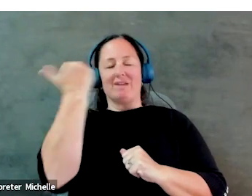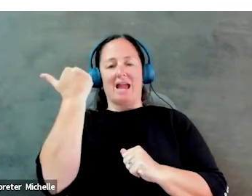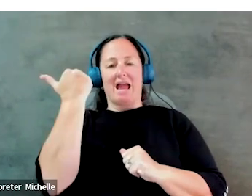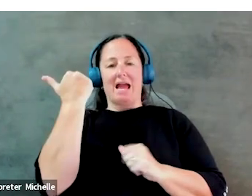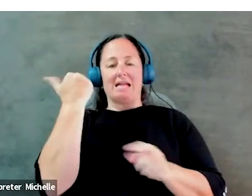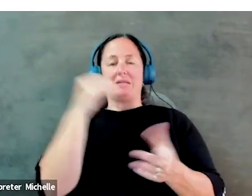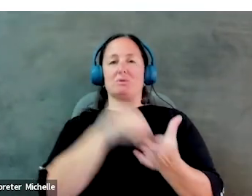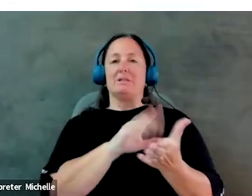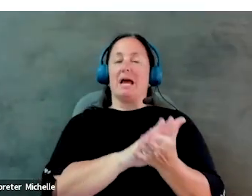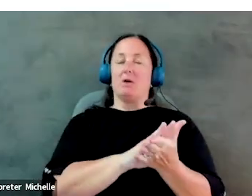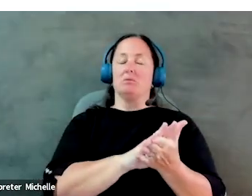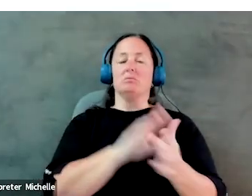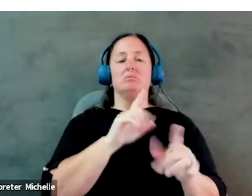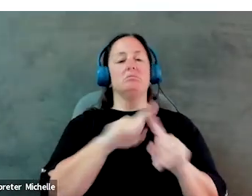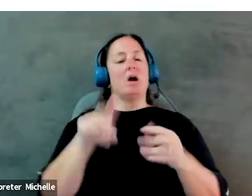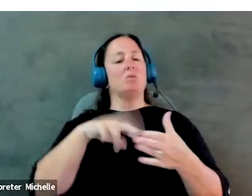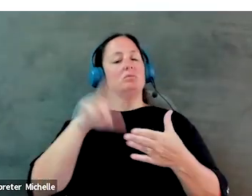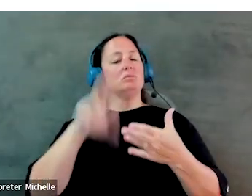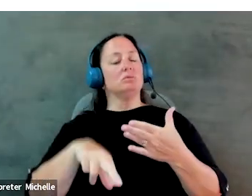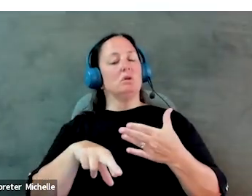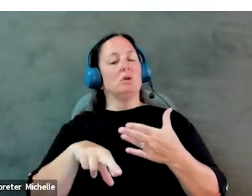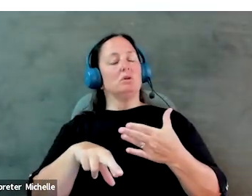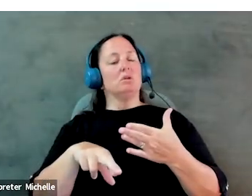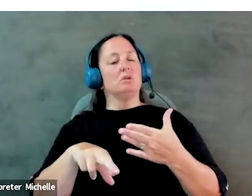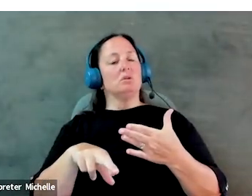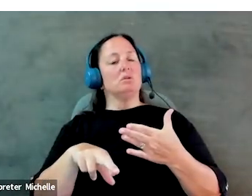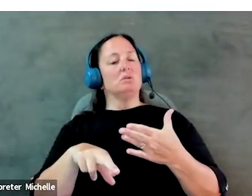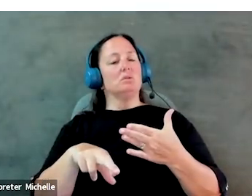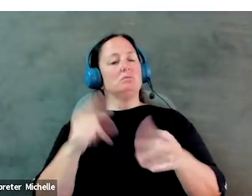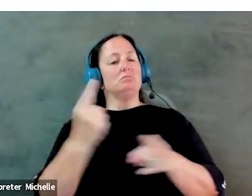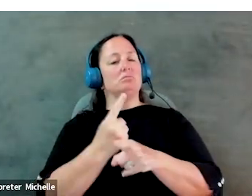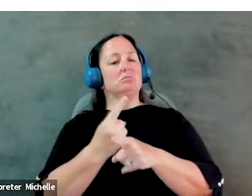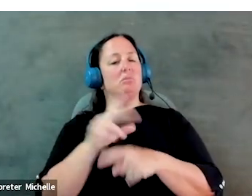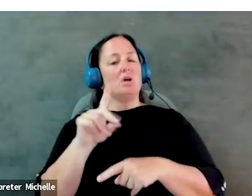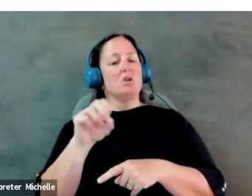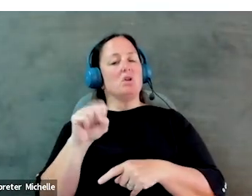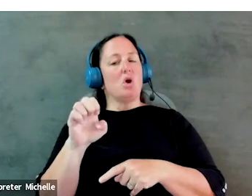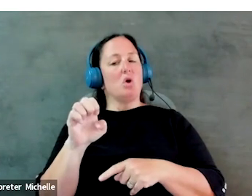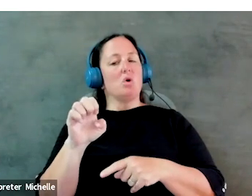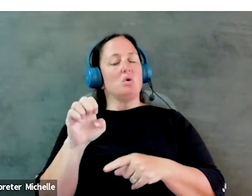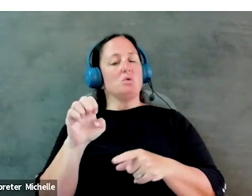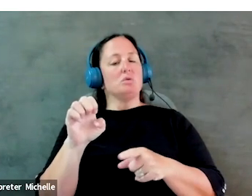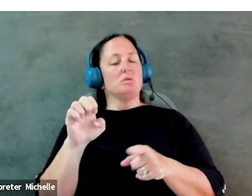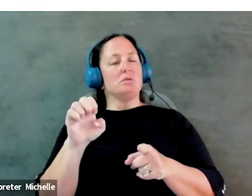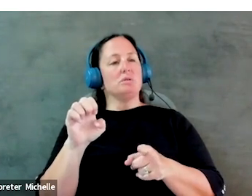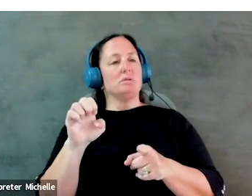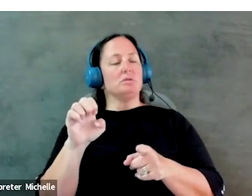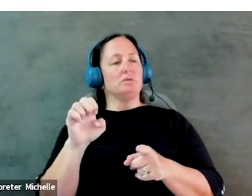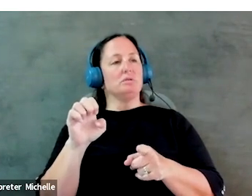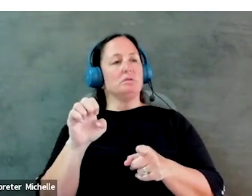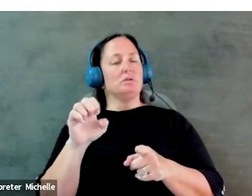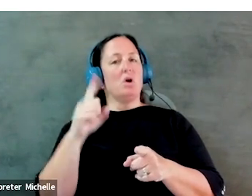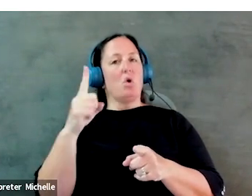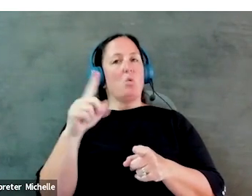I forgot to put it. And we found that the most adequate doses was